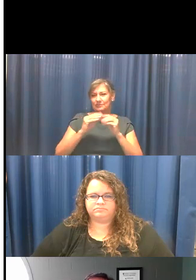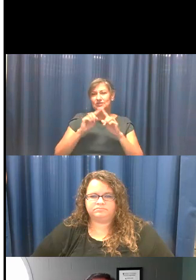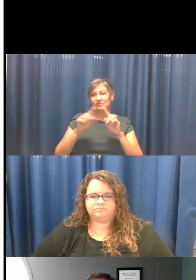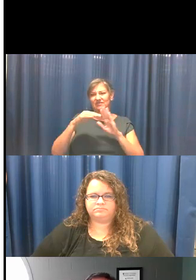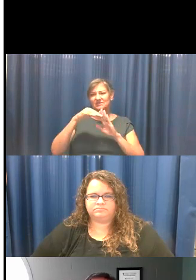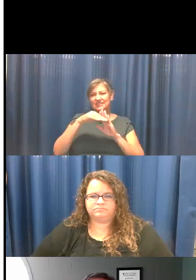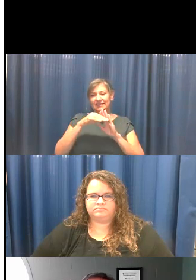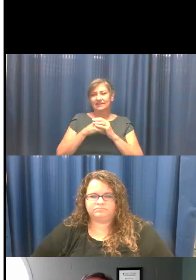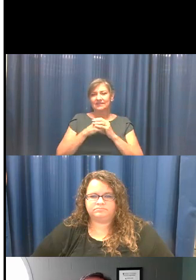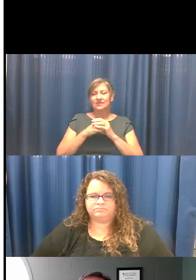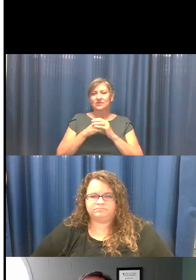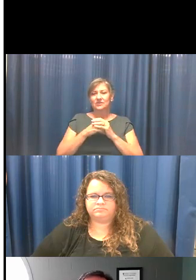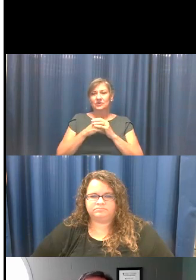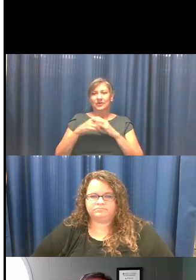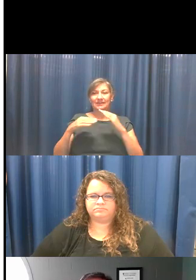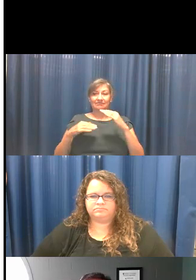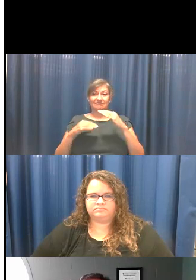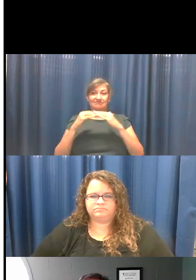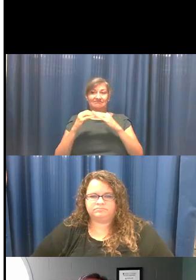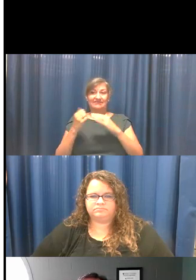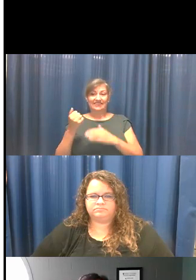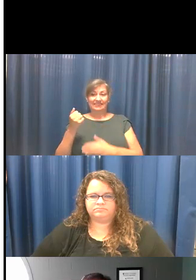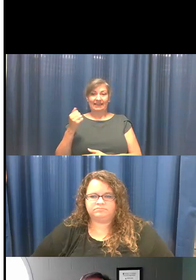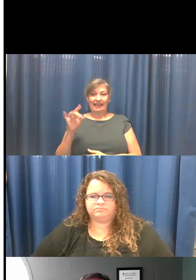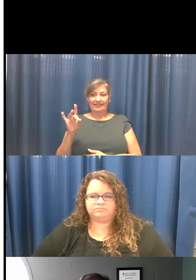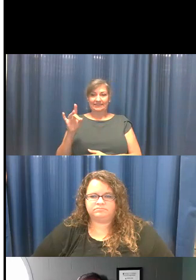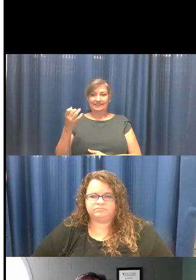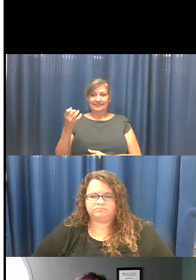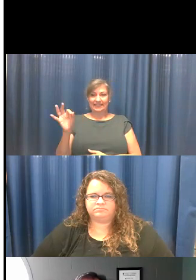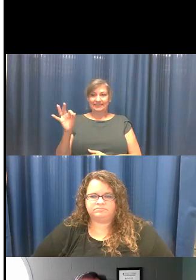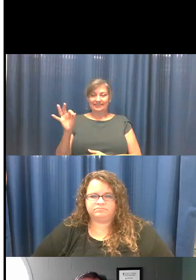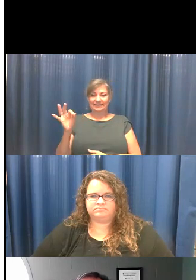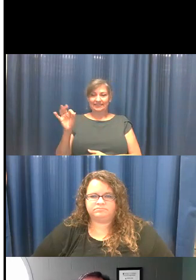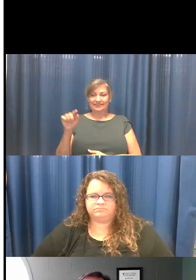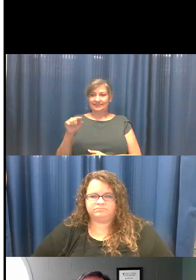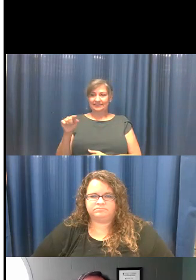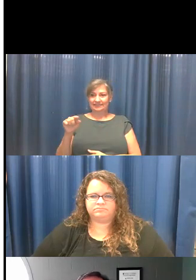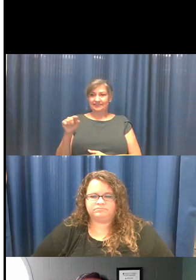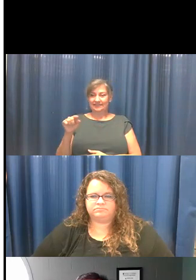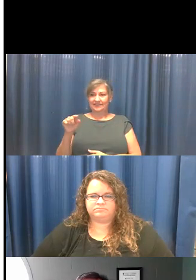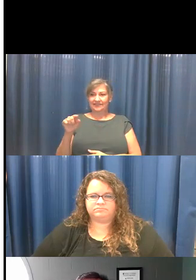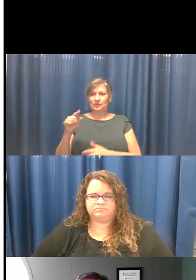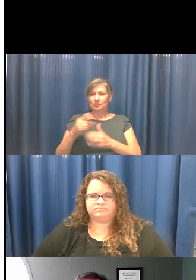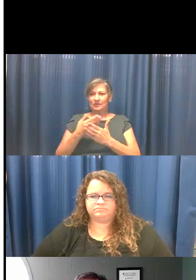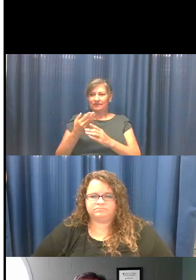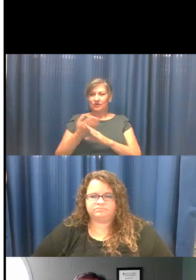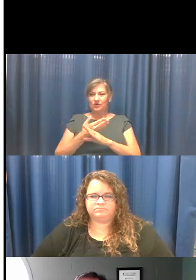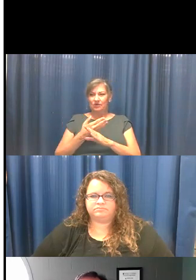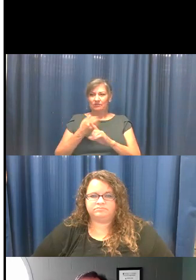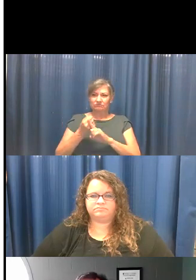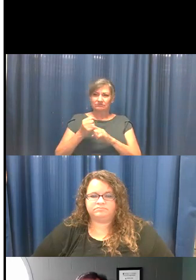a high water mark back in 1819. Before we got hit with COVID, for the first time in the history of the